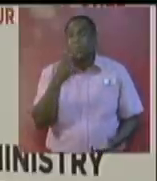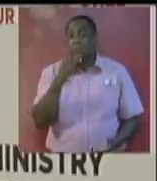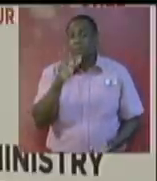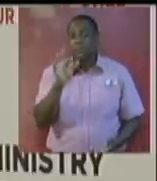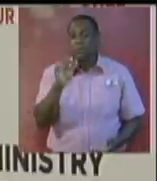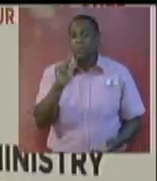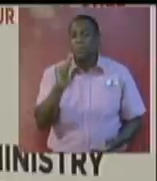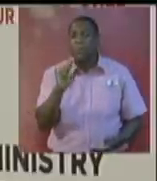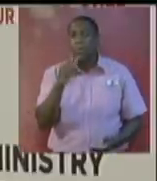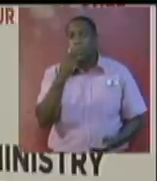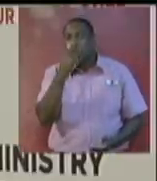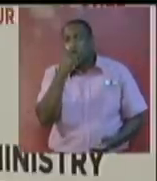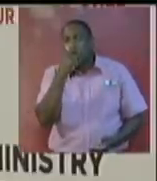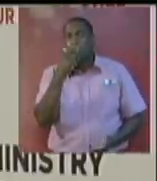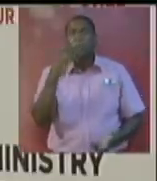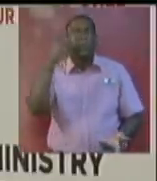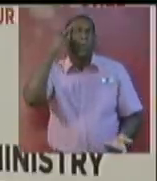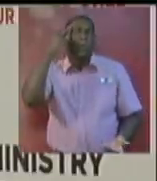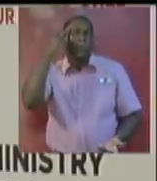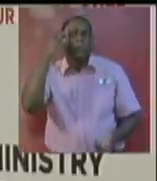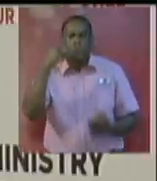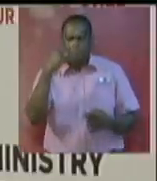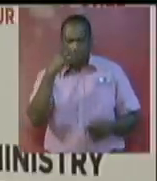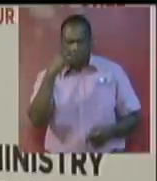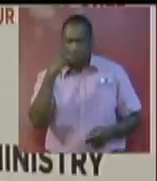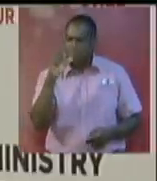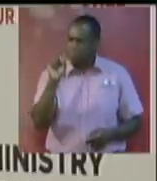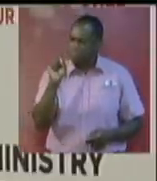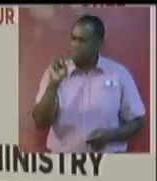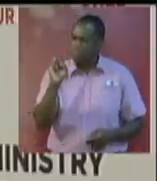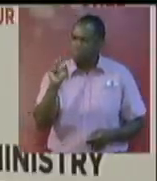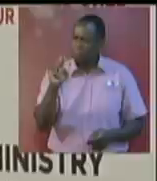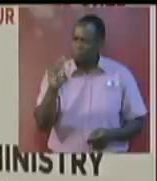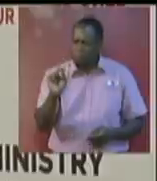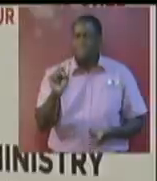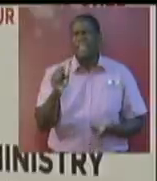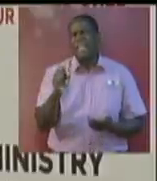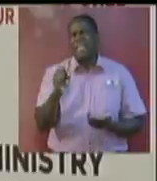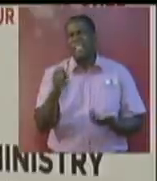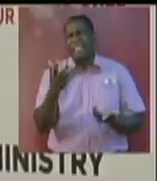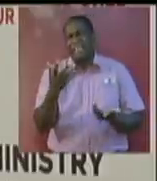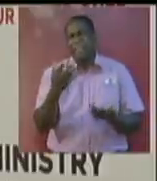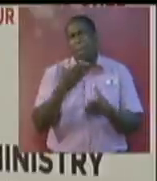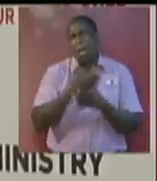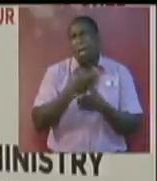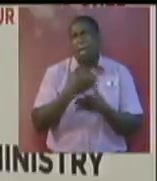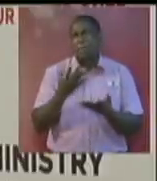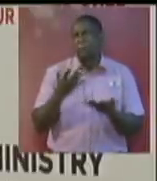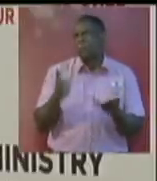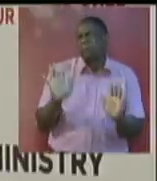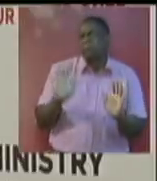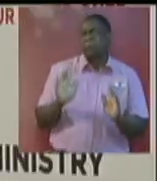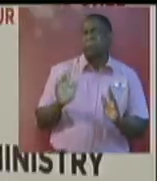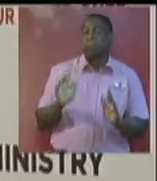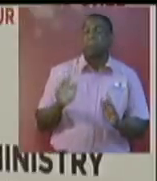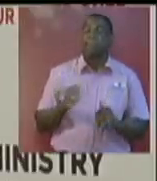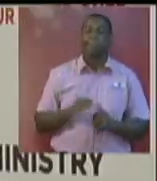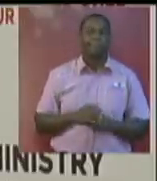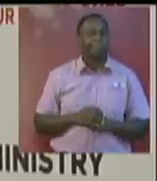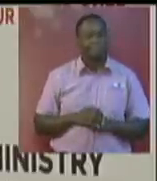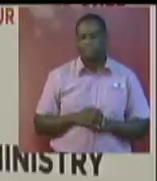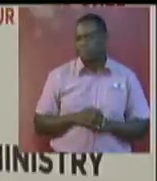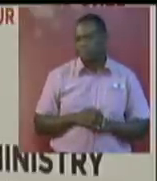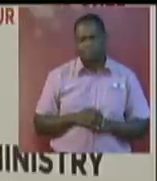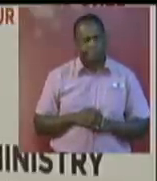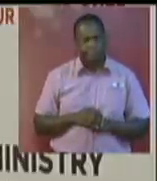acting up." If you have any flu-like symptoms, my advice, and the advice we've been giving all the time,